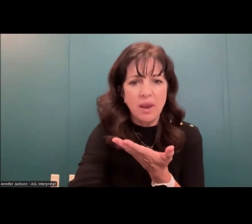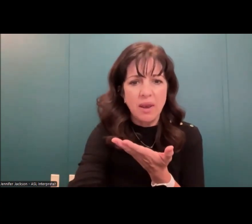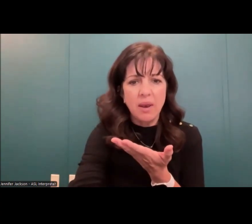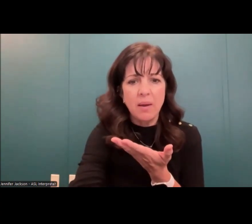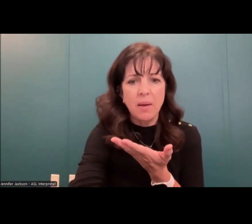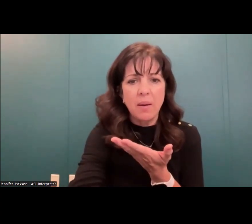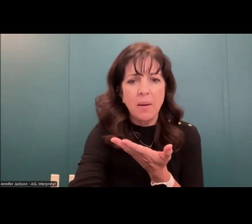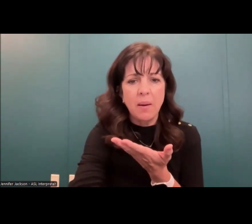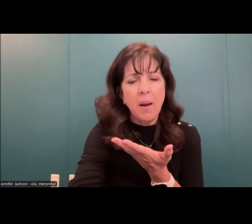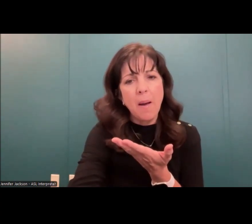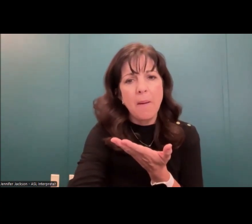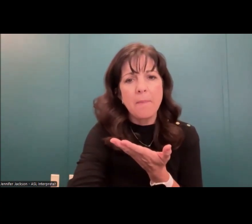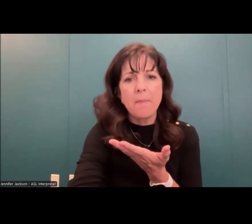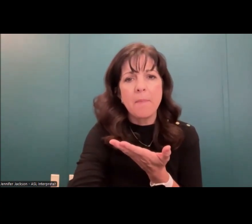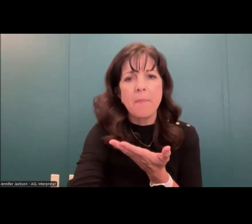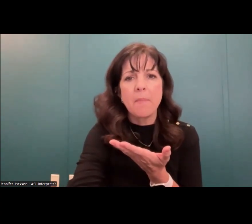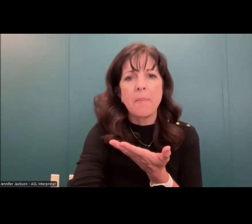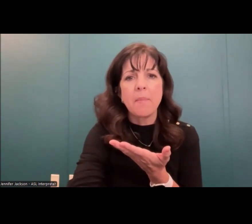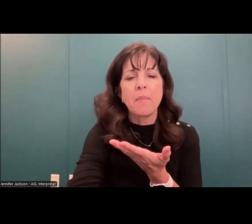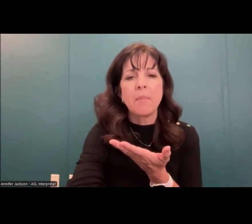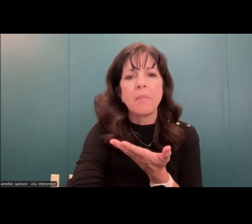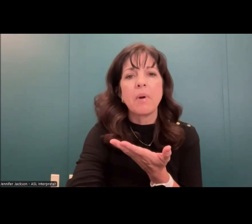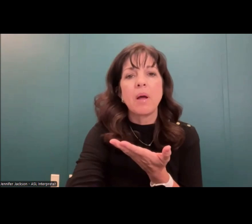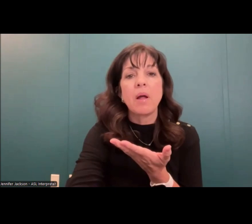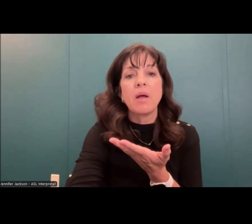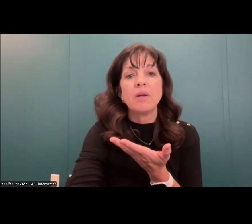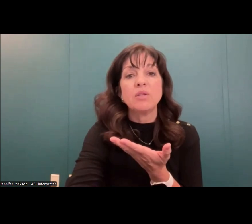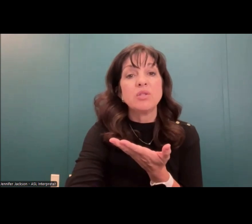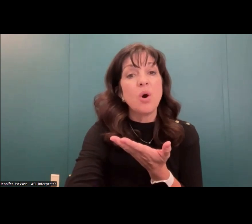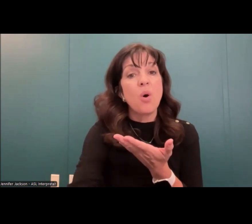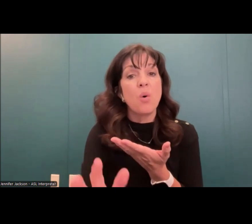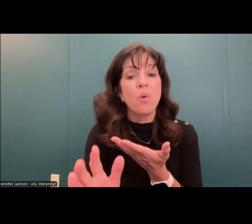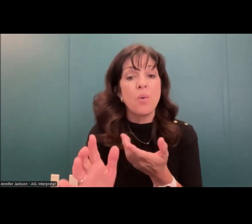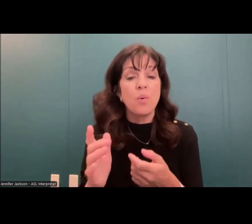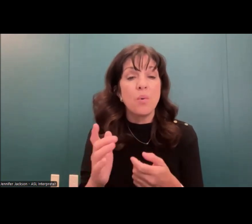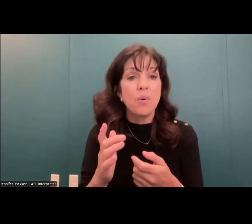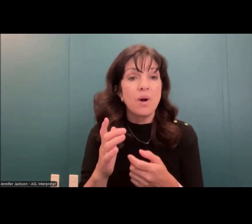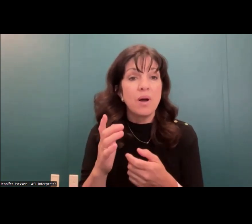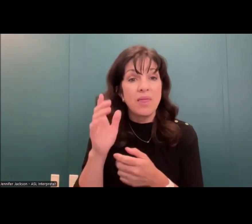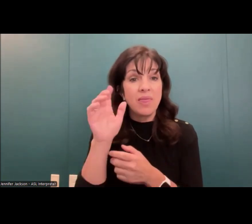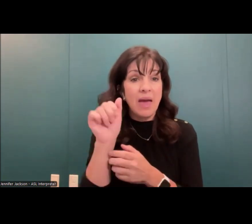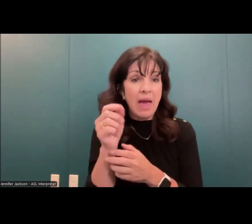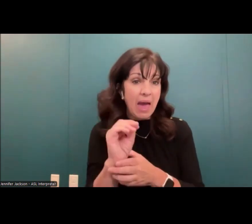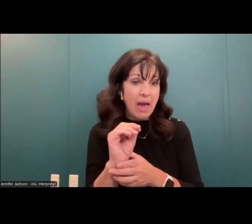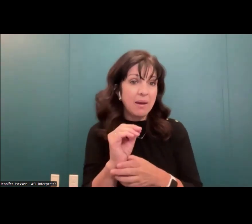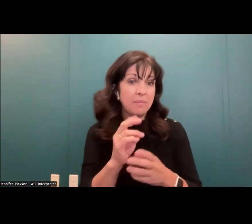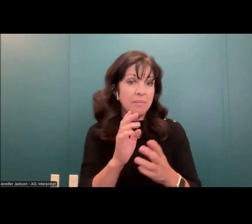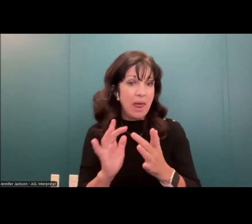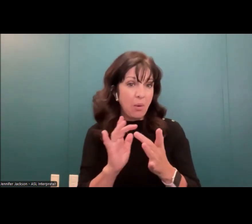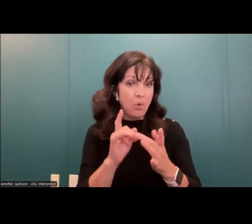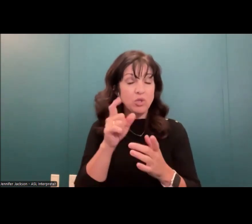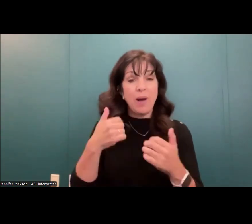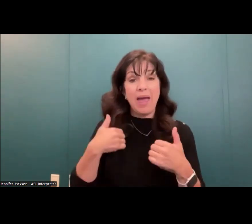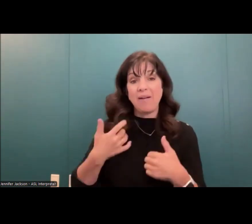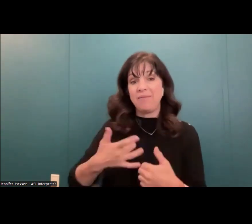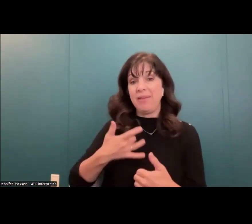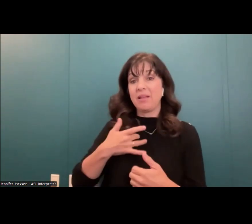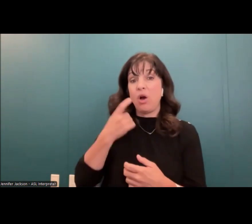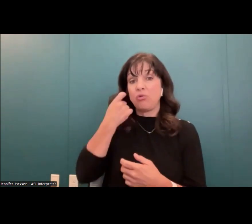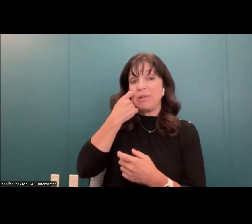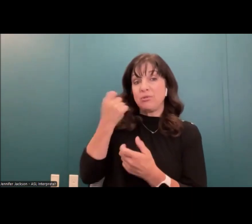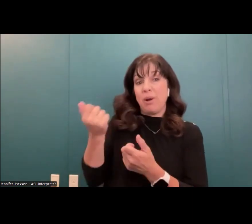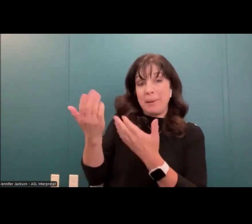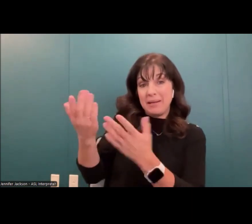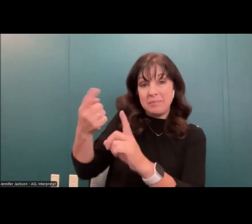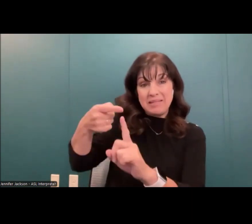So the ADDM network has not, so the question is, do I have feelings on the recent CDC recommendations of